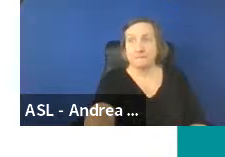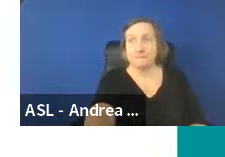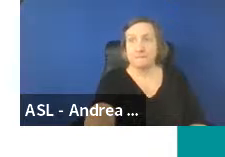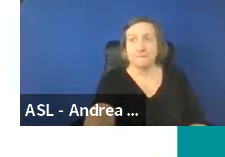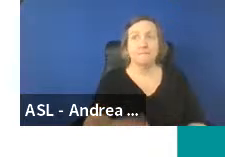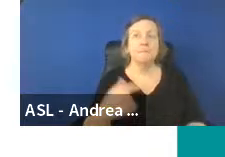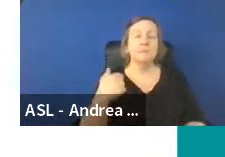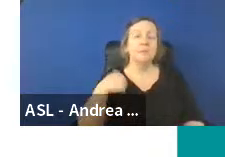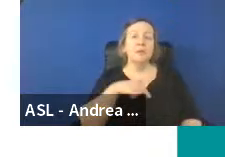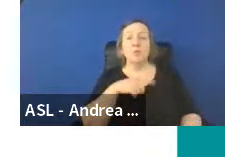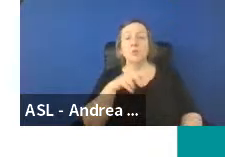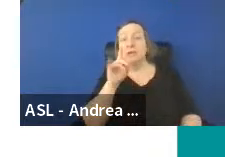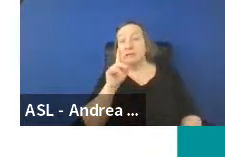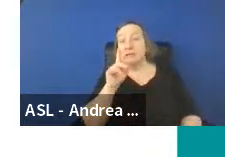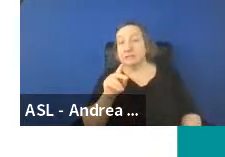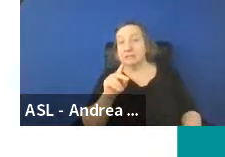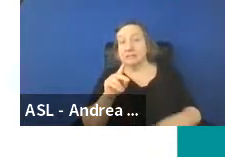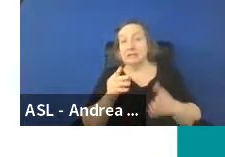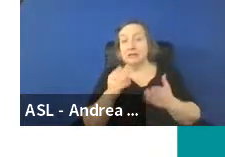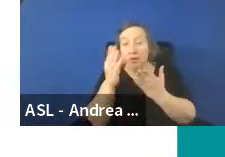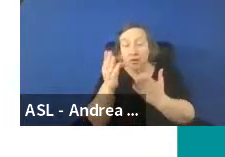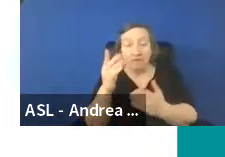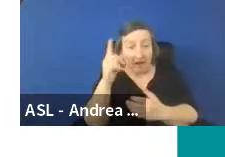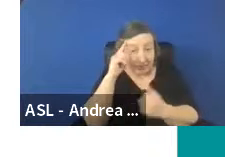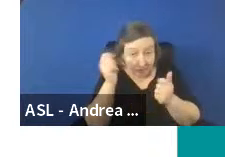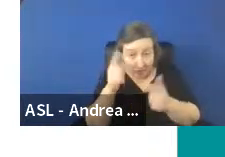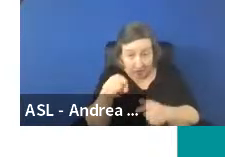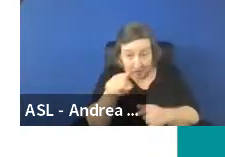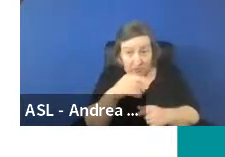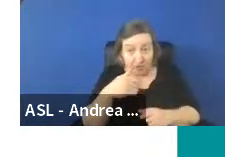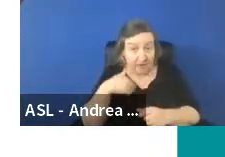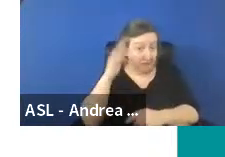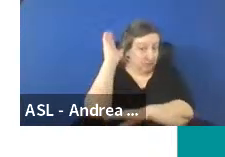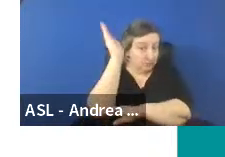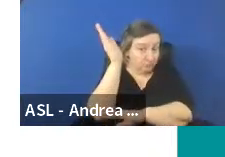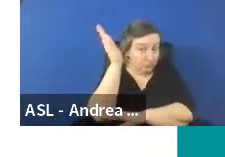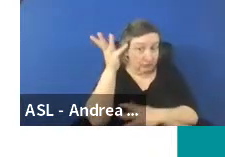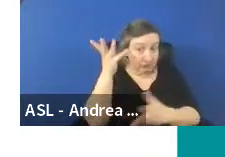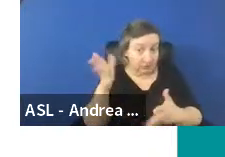So we did offer, as I mentioned, and I believe you've all had a presentation